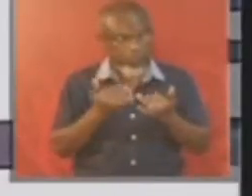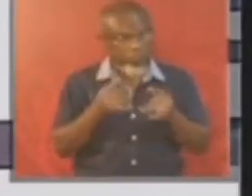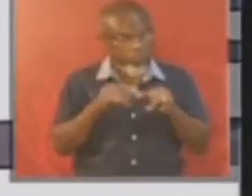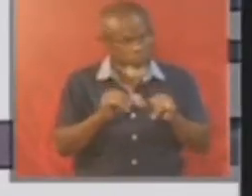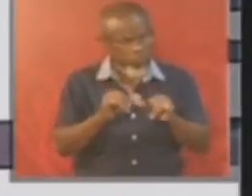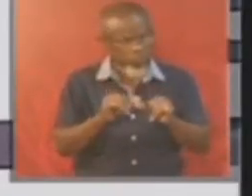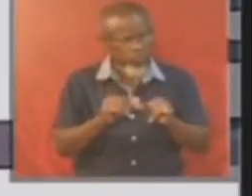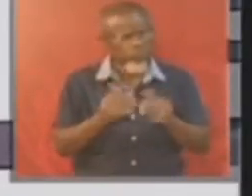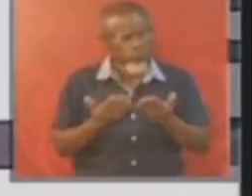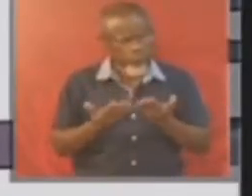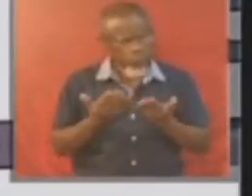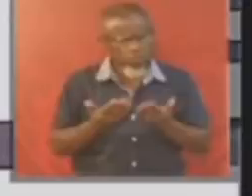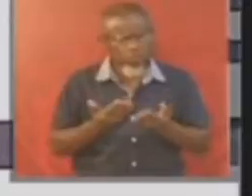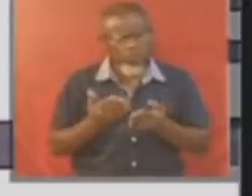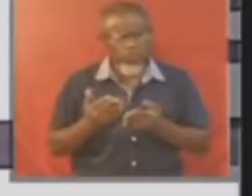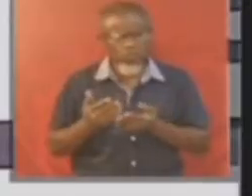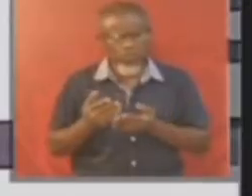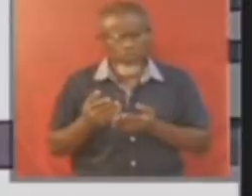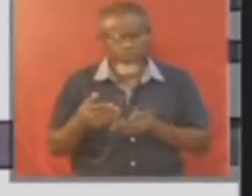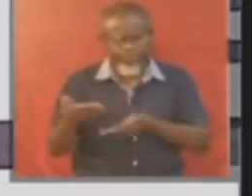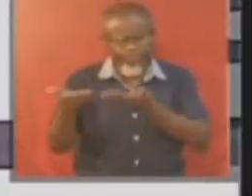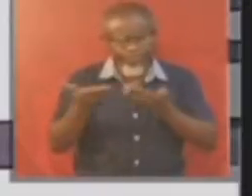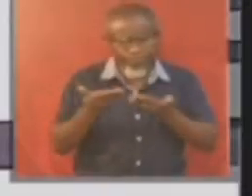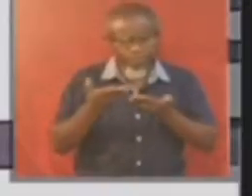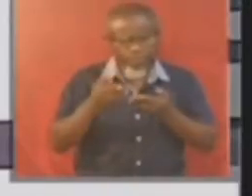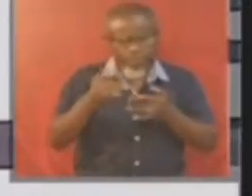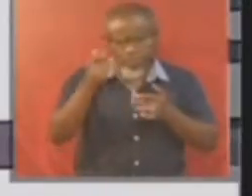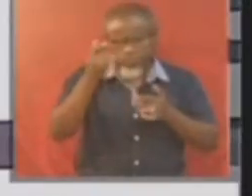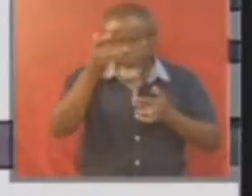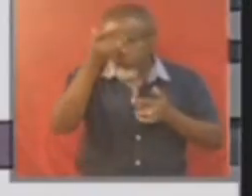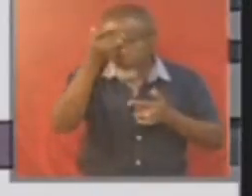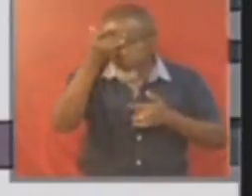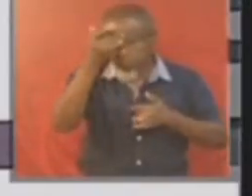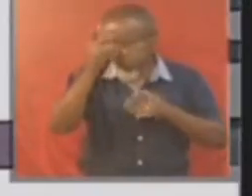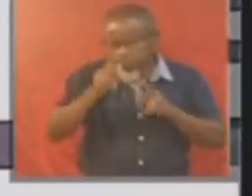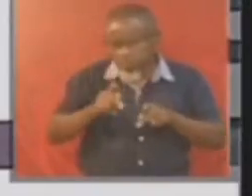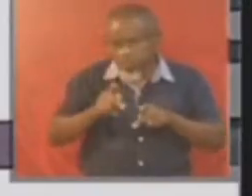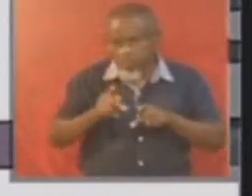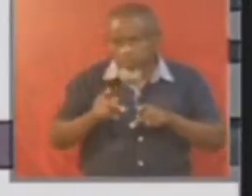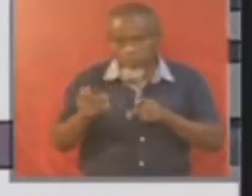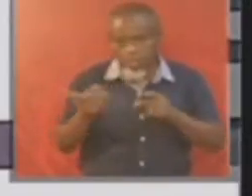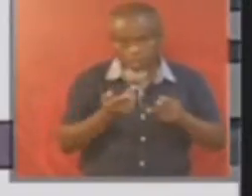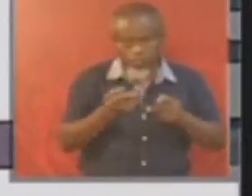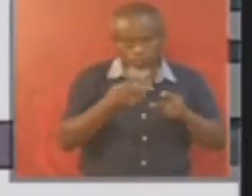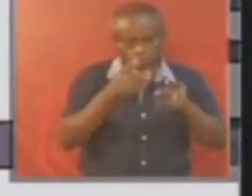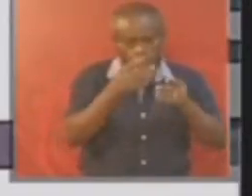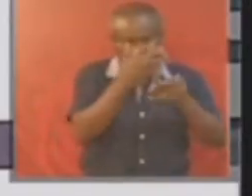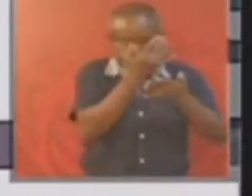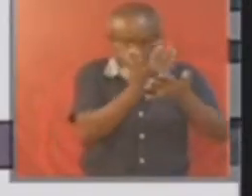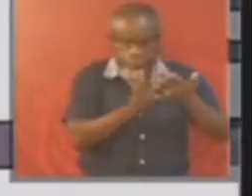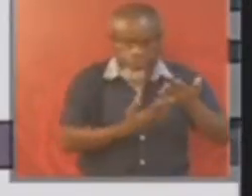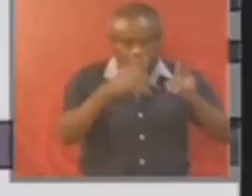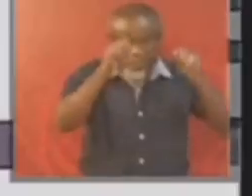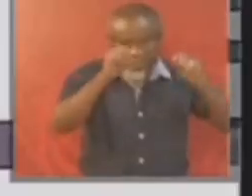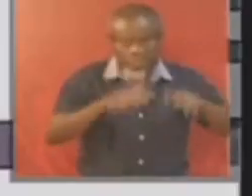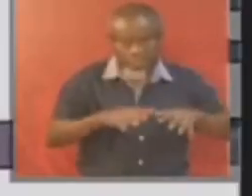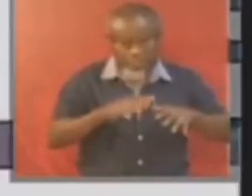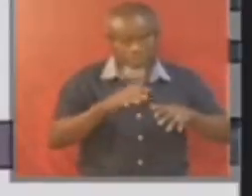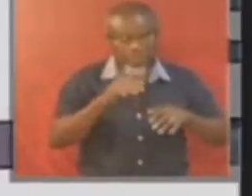in the patients for an assessment, blood tests, just to make sure that patient does not end up back in the hospital